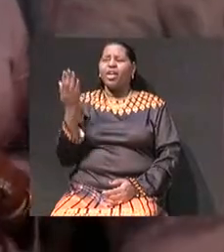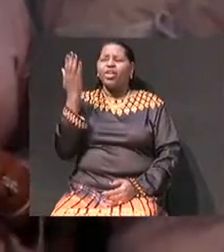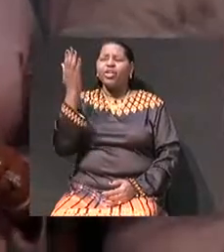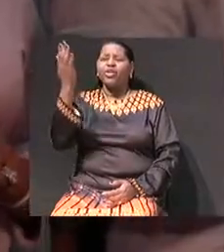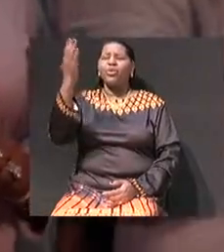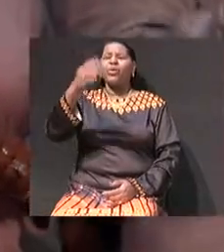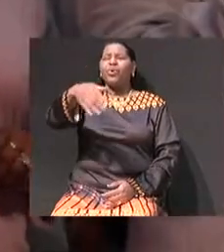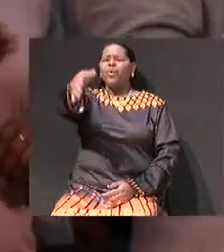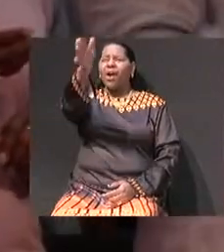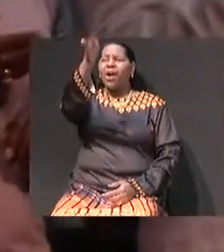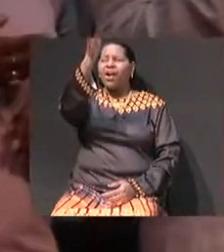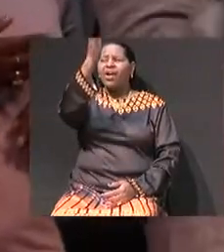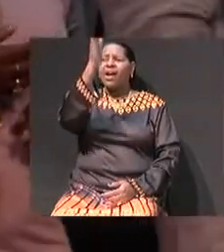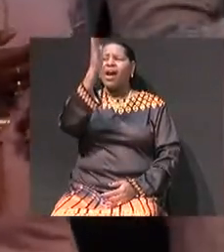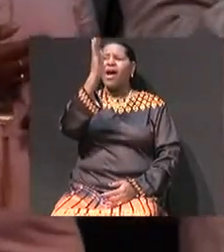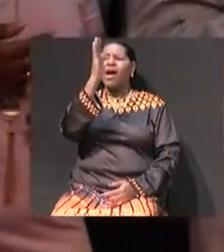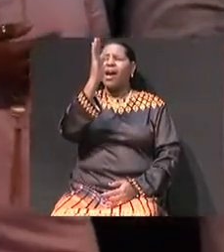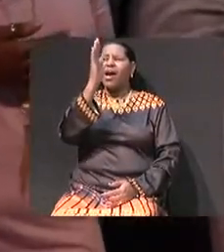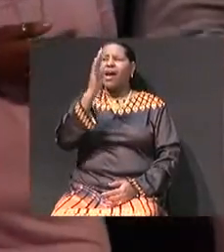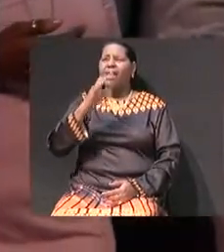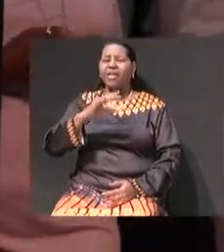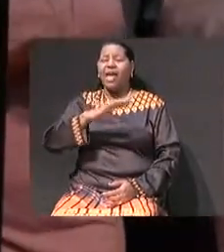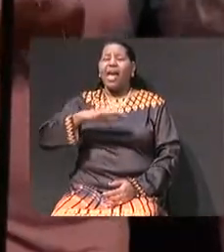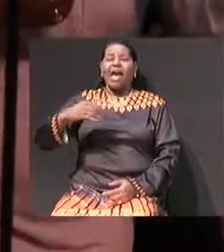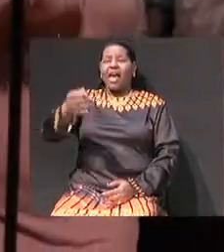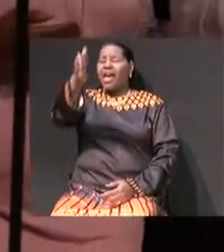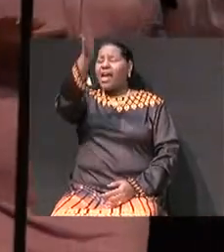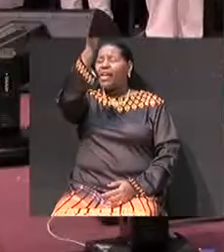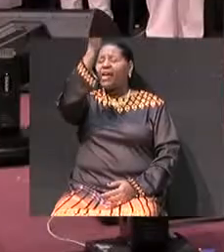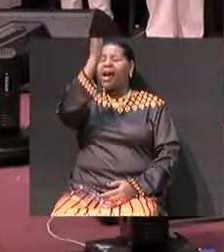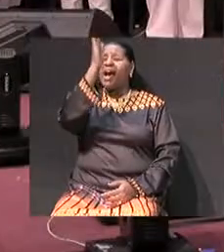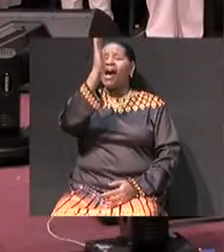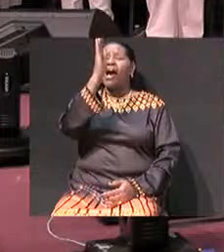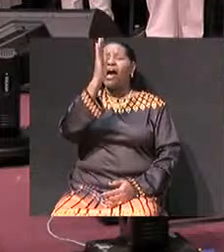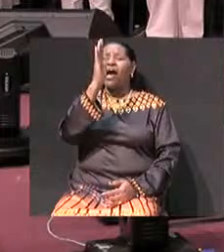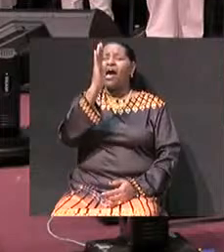only one. And God alone.